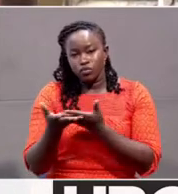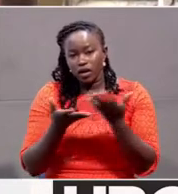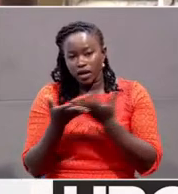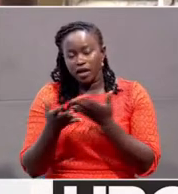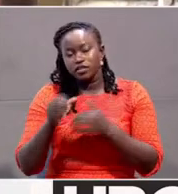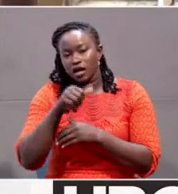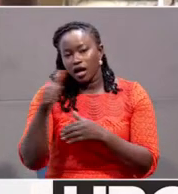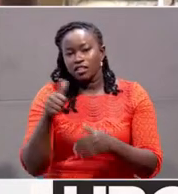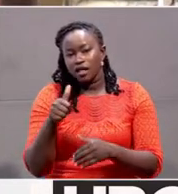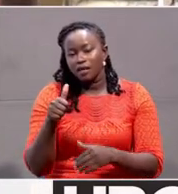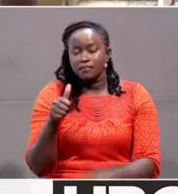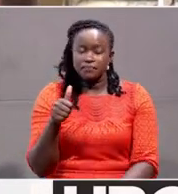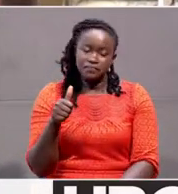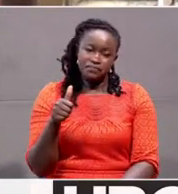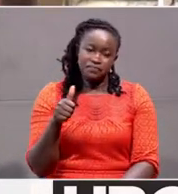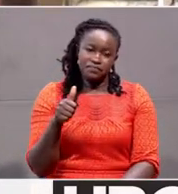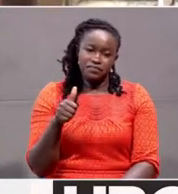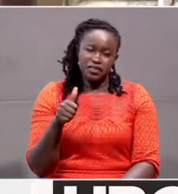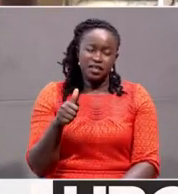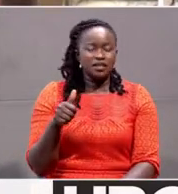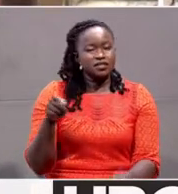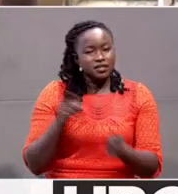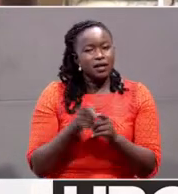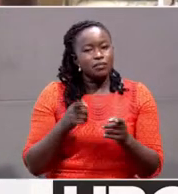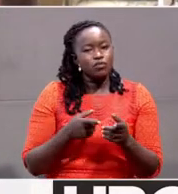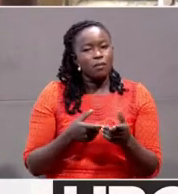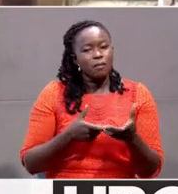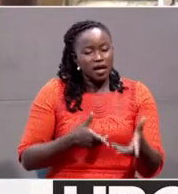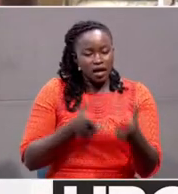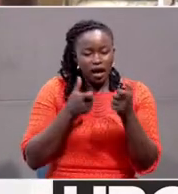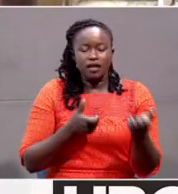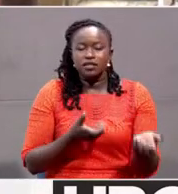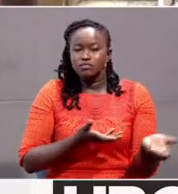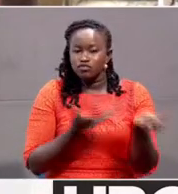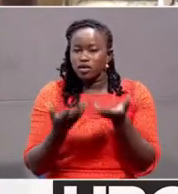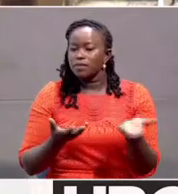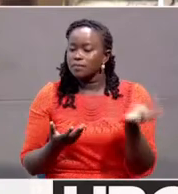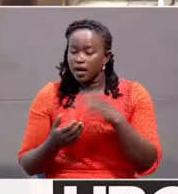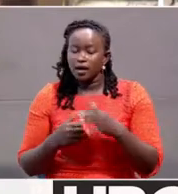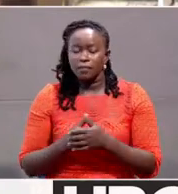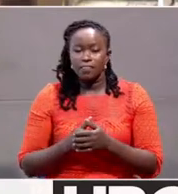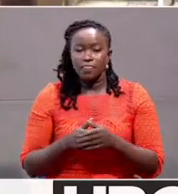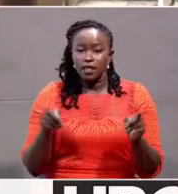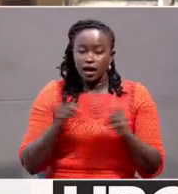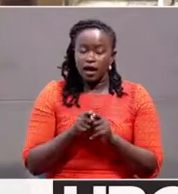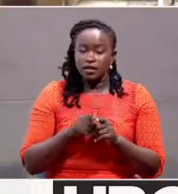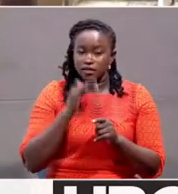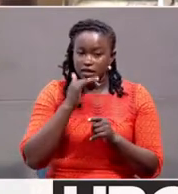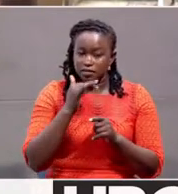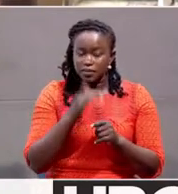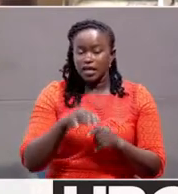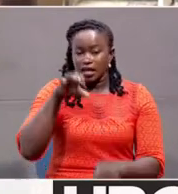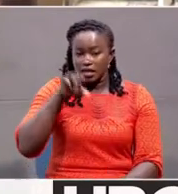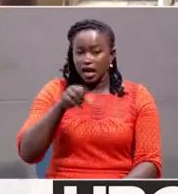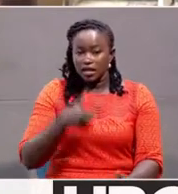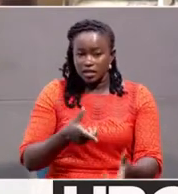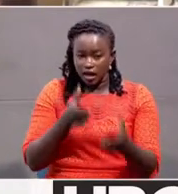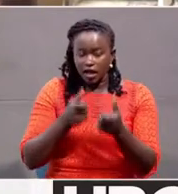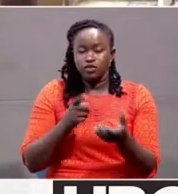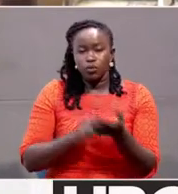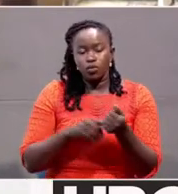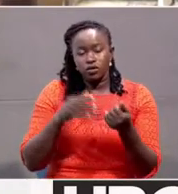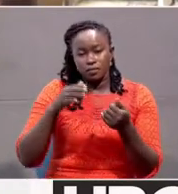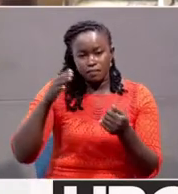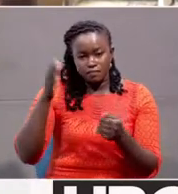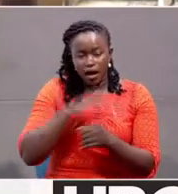LDUs to bring back the gun. As I speak now, Honorable Minister, we have recovered 9 guns. Out of the